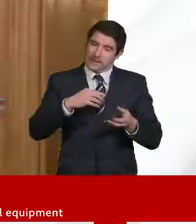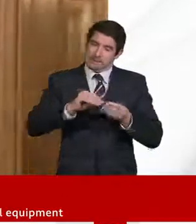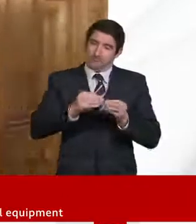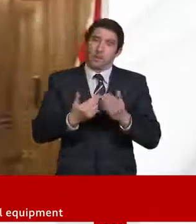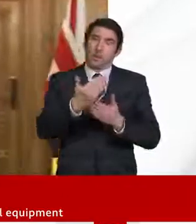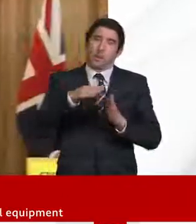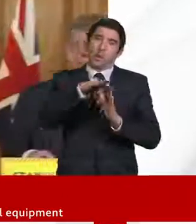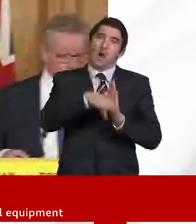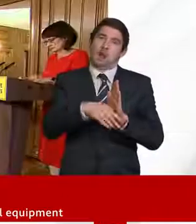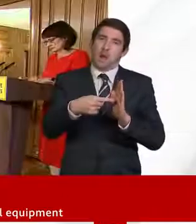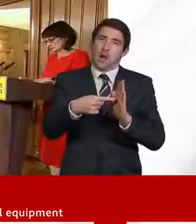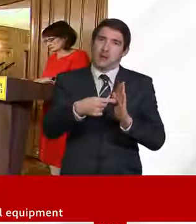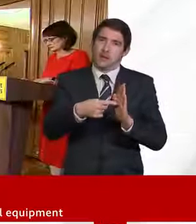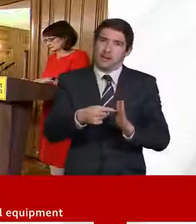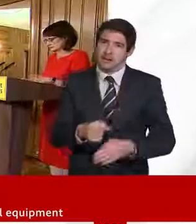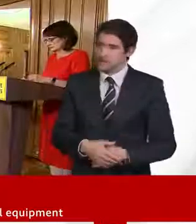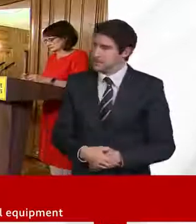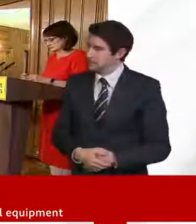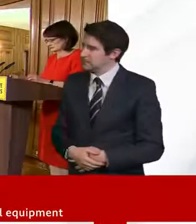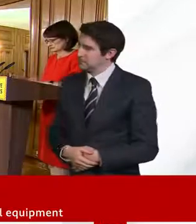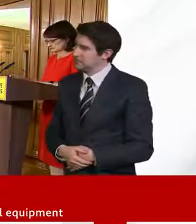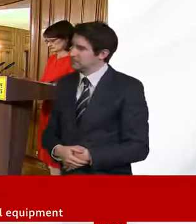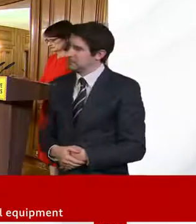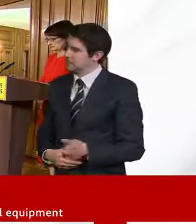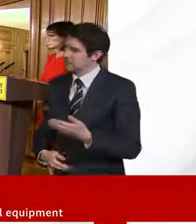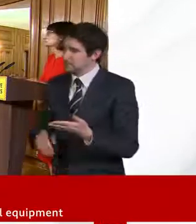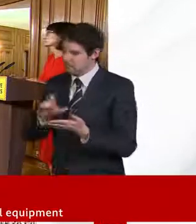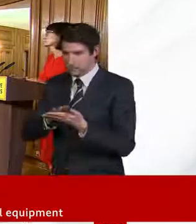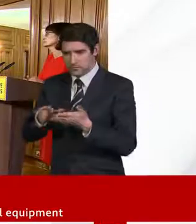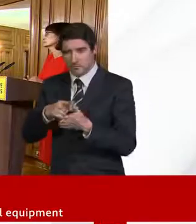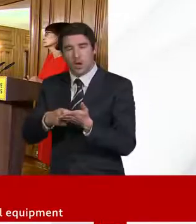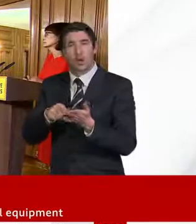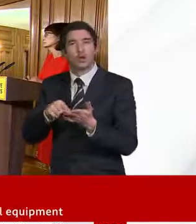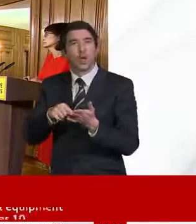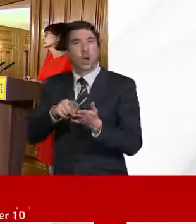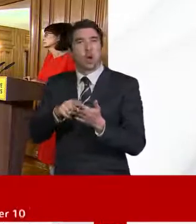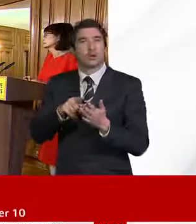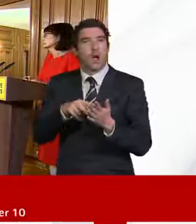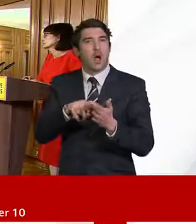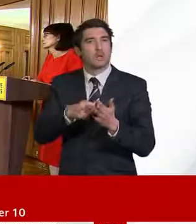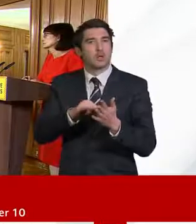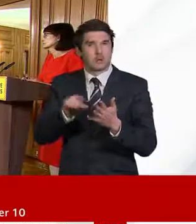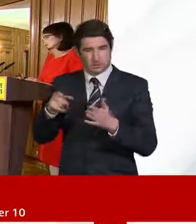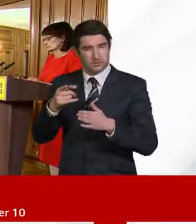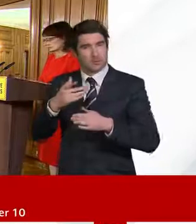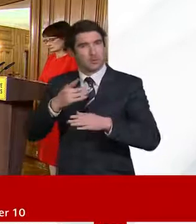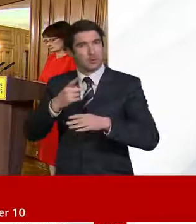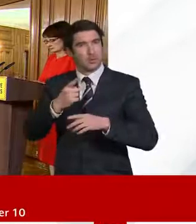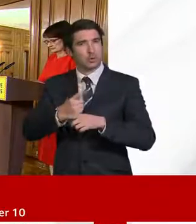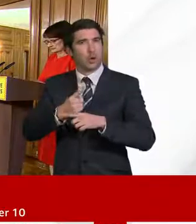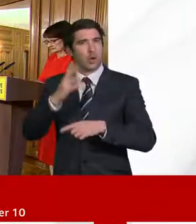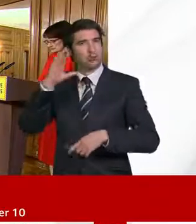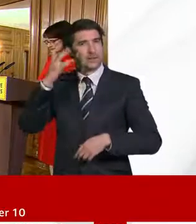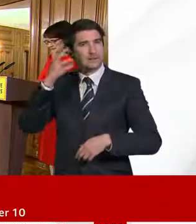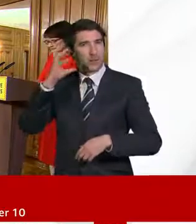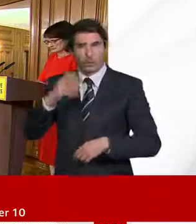turn to Charlotte Ivers of Talk Radio. Charlotte. Thank you, Mr. Gove. Germany and South Korea have